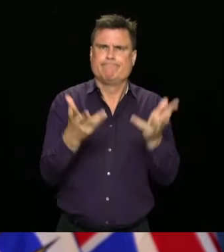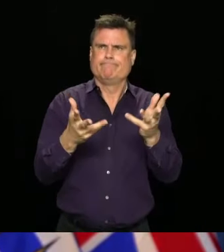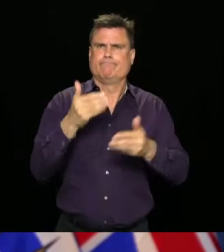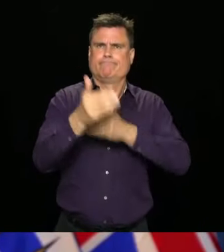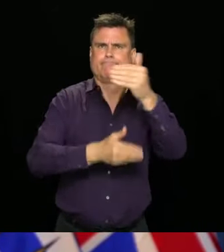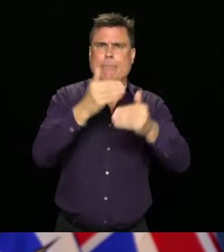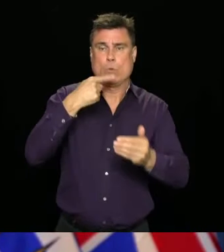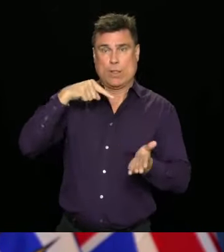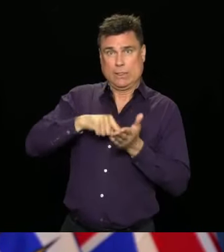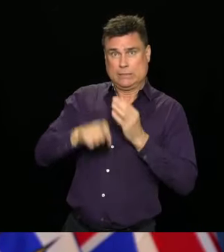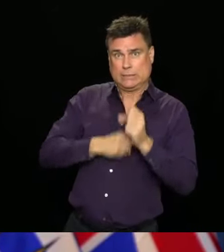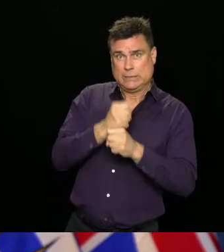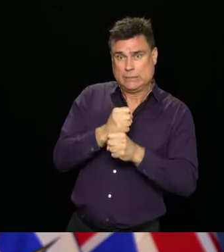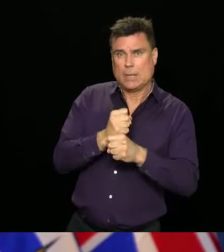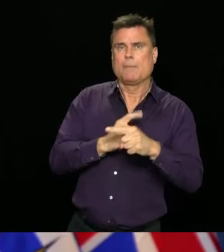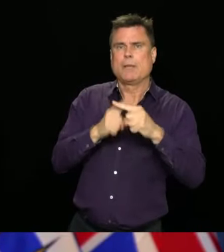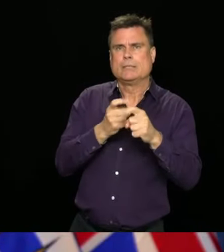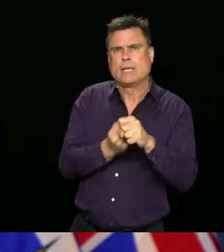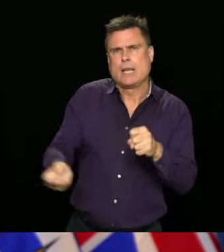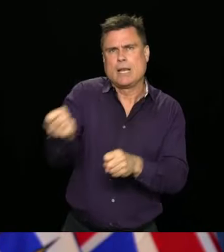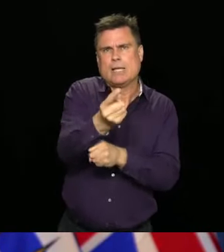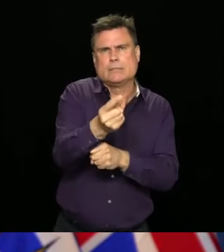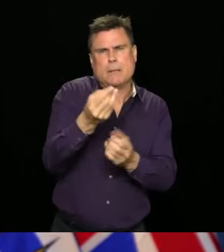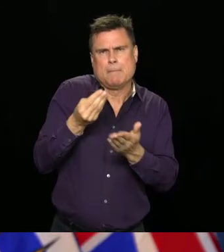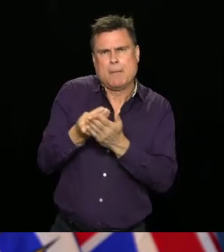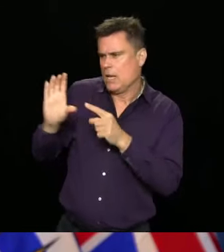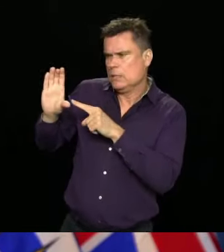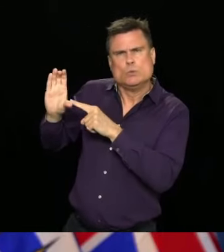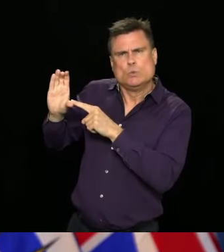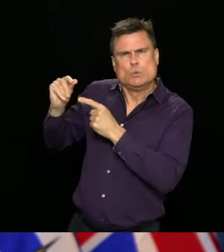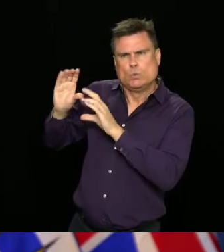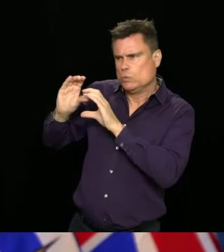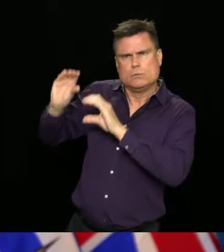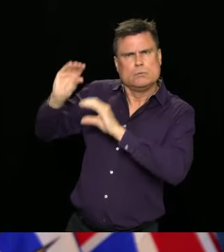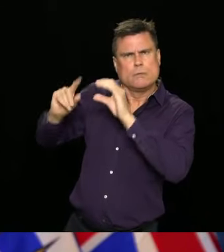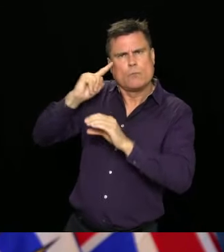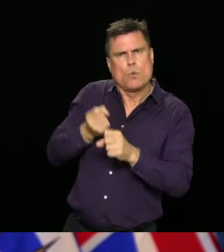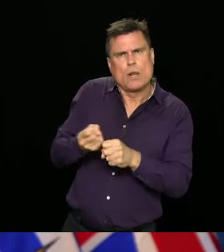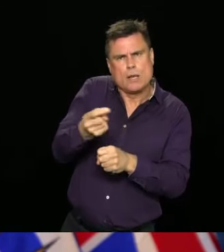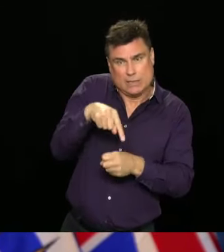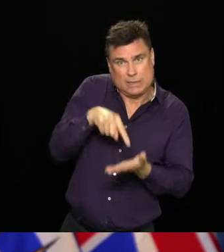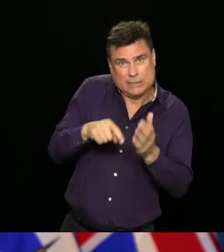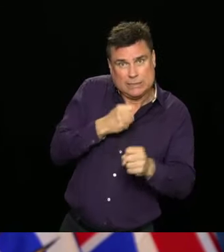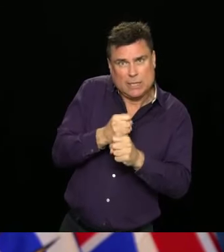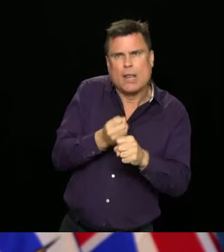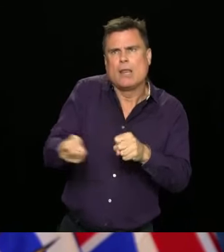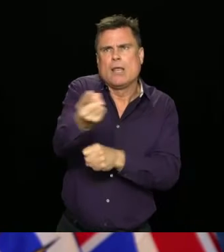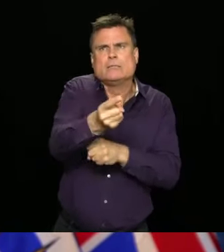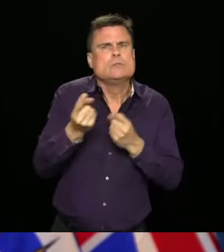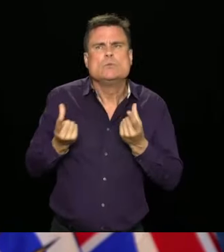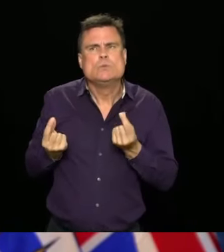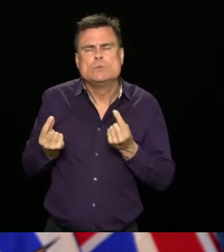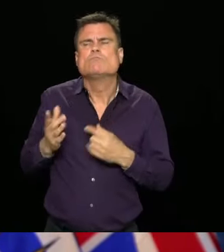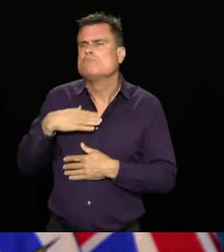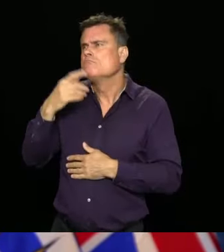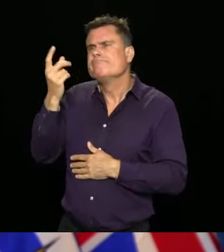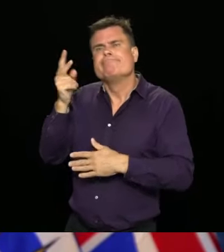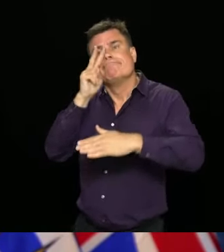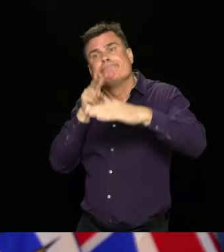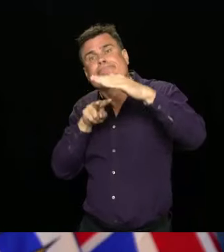and where next year's budget fits into it? And if I realize that's kind of a